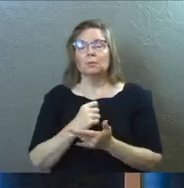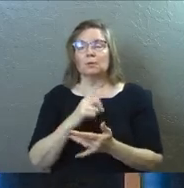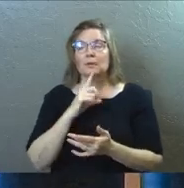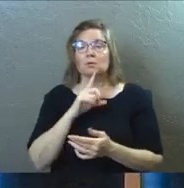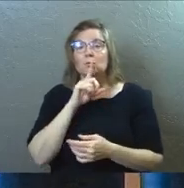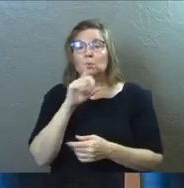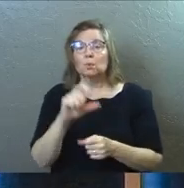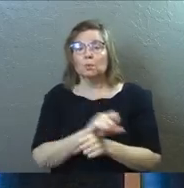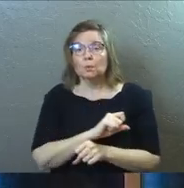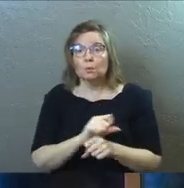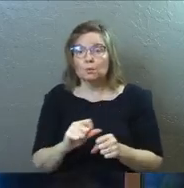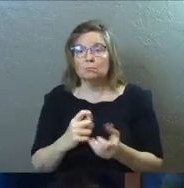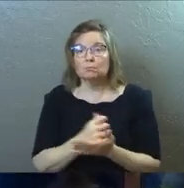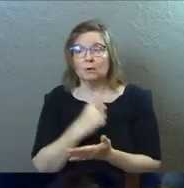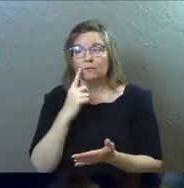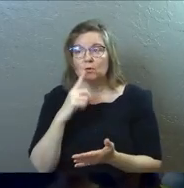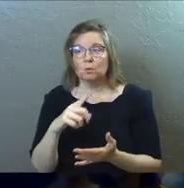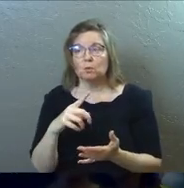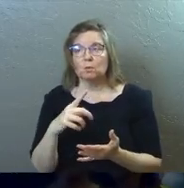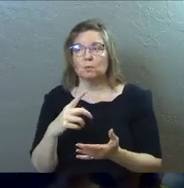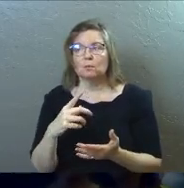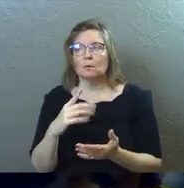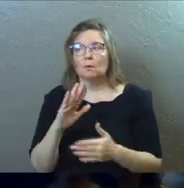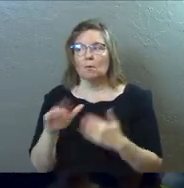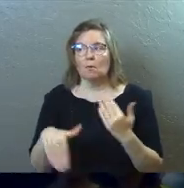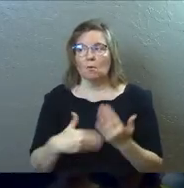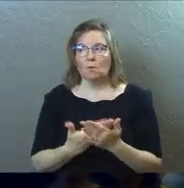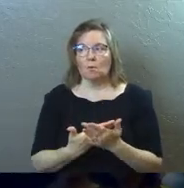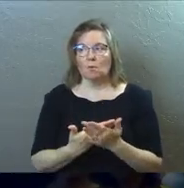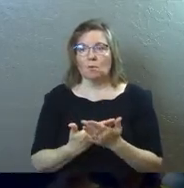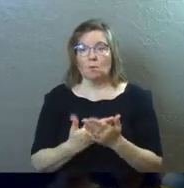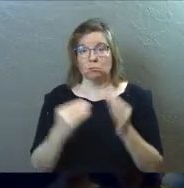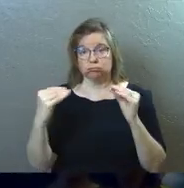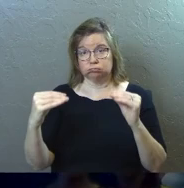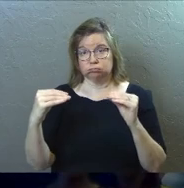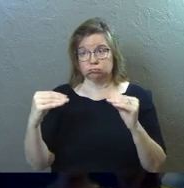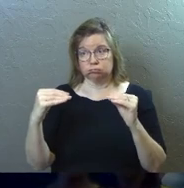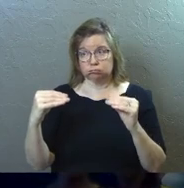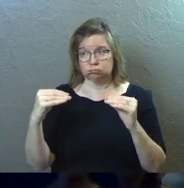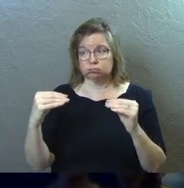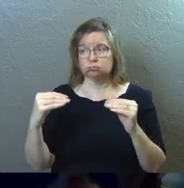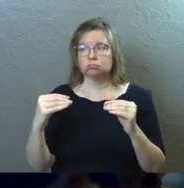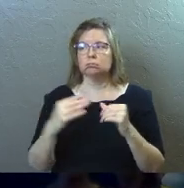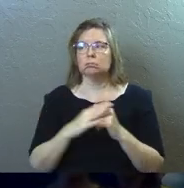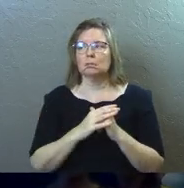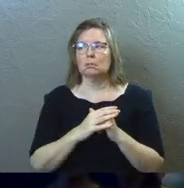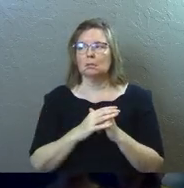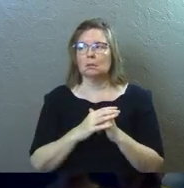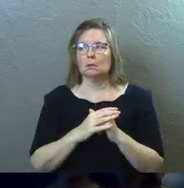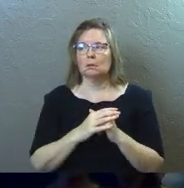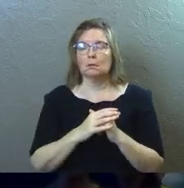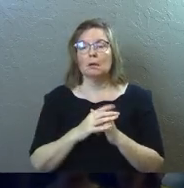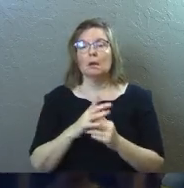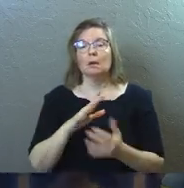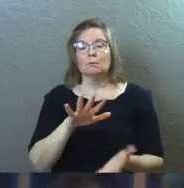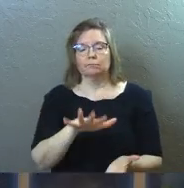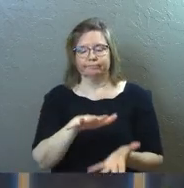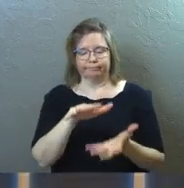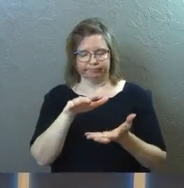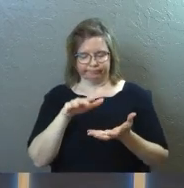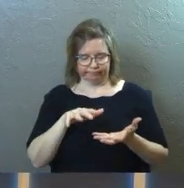there's a real opportunity for you to take all of this teaching from Scripture, and you can take it